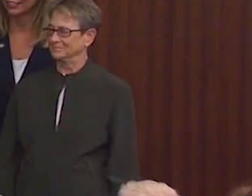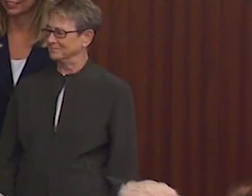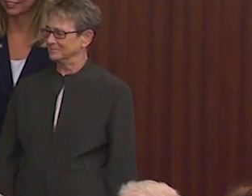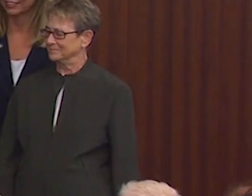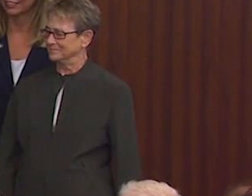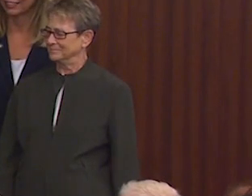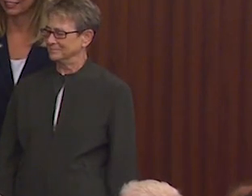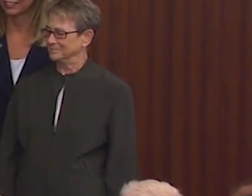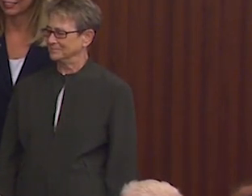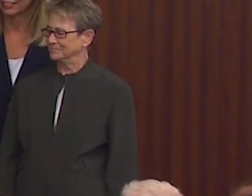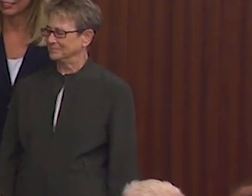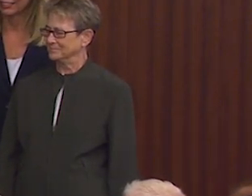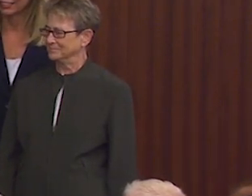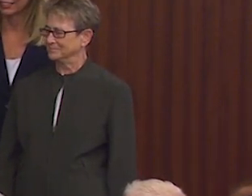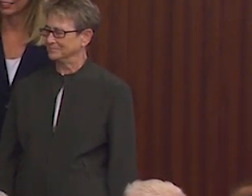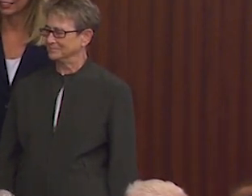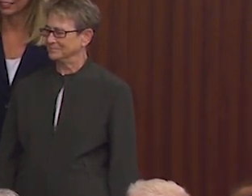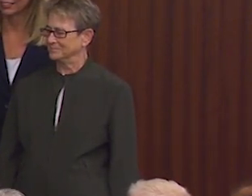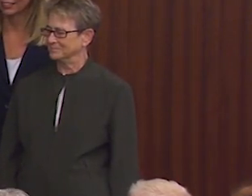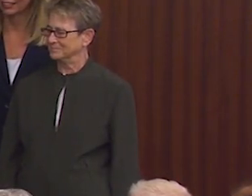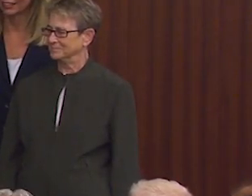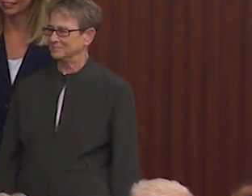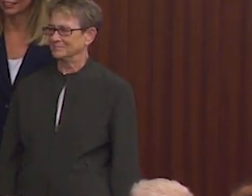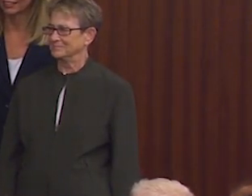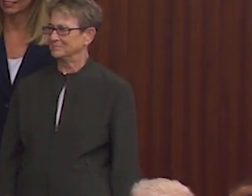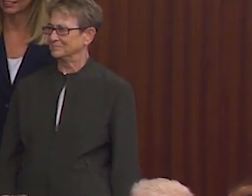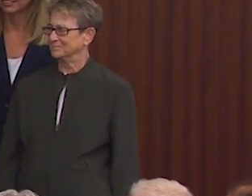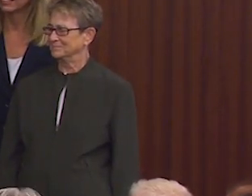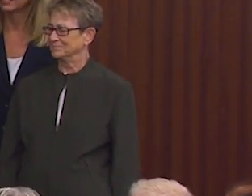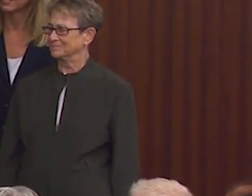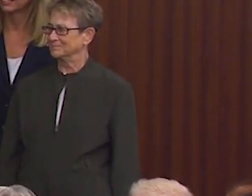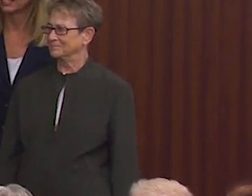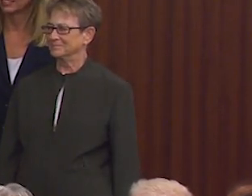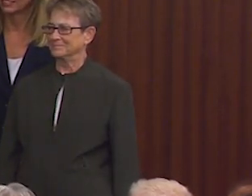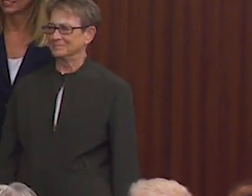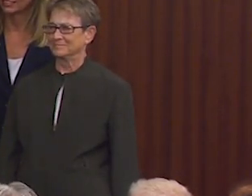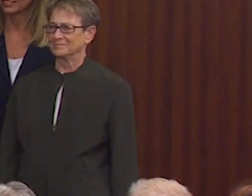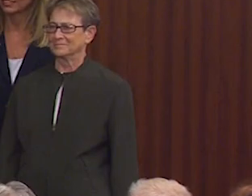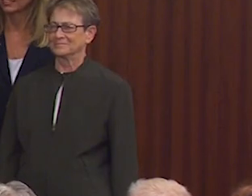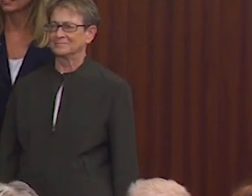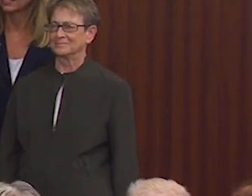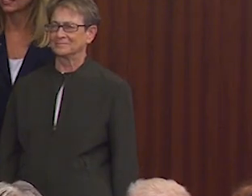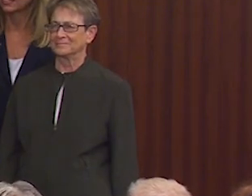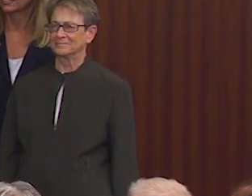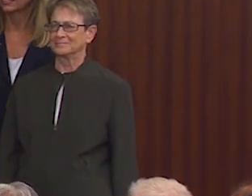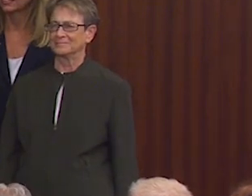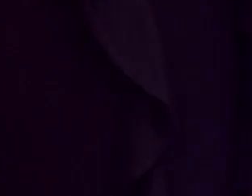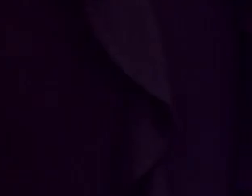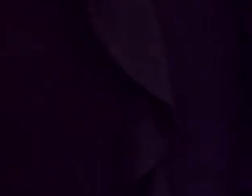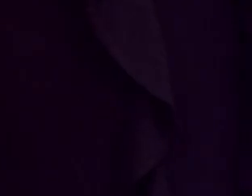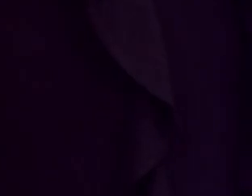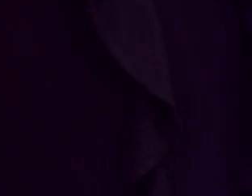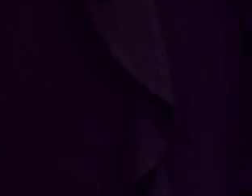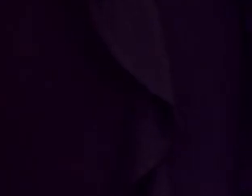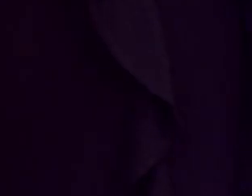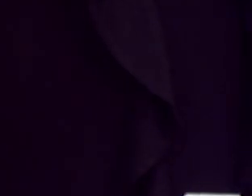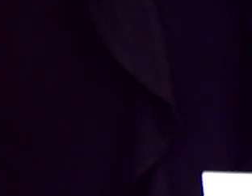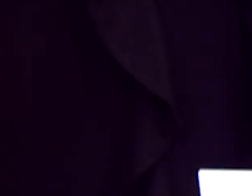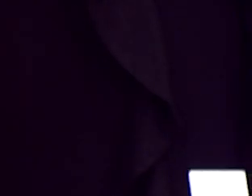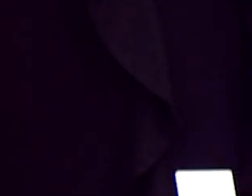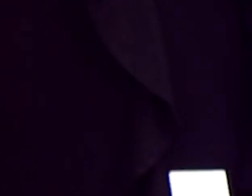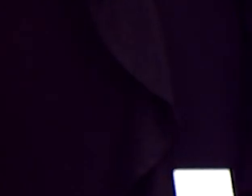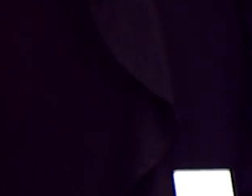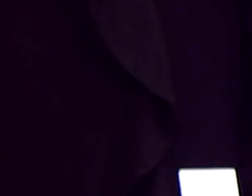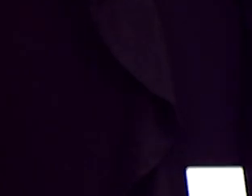personal privilege, ask Assembly Eddie Gibbs to say a couple of words because there's a very personal reason why his